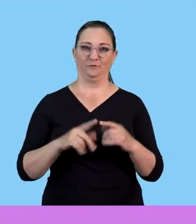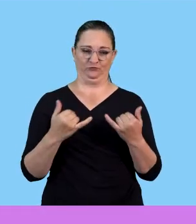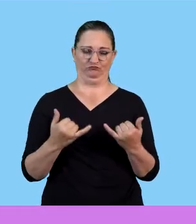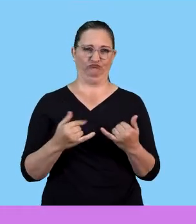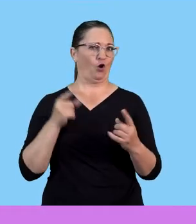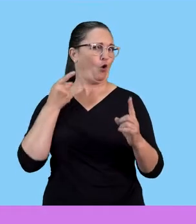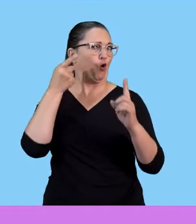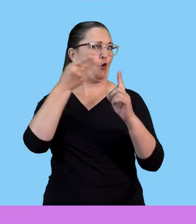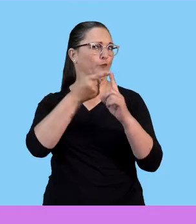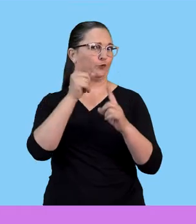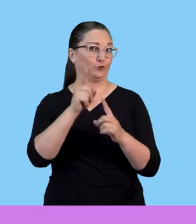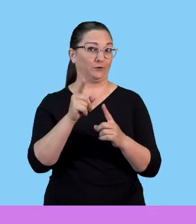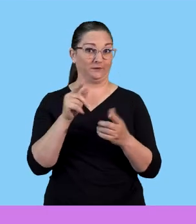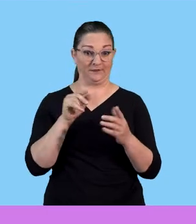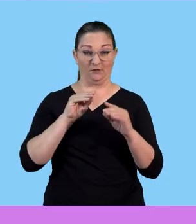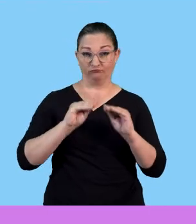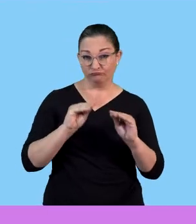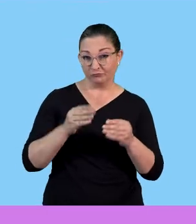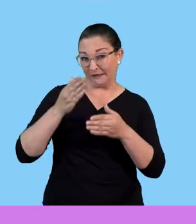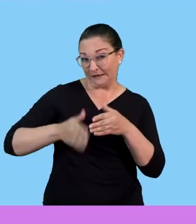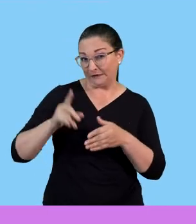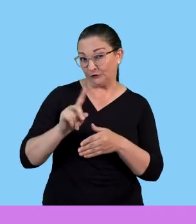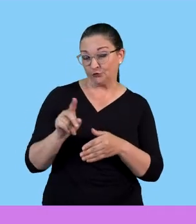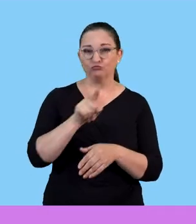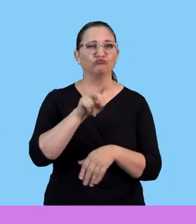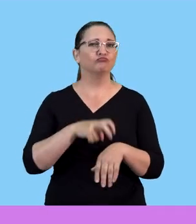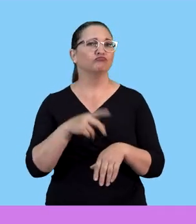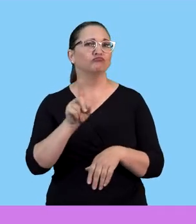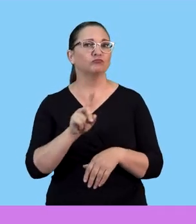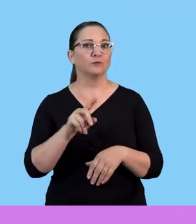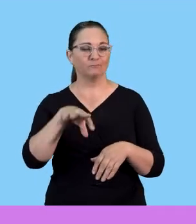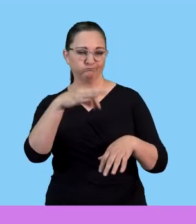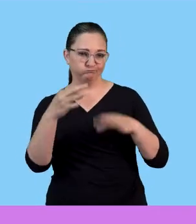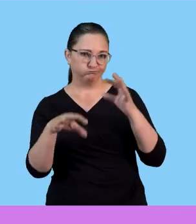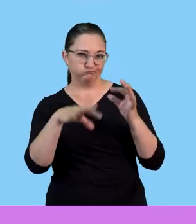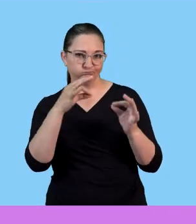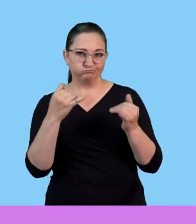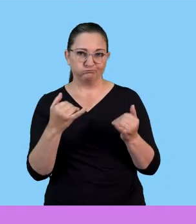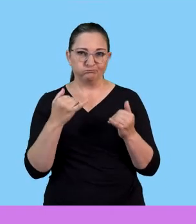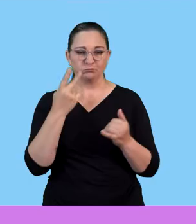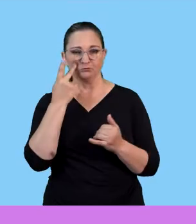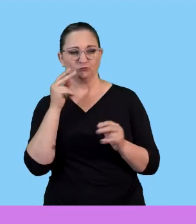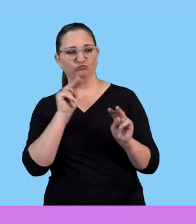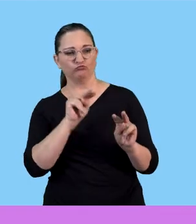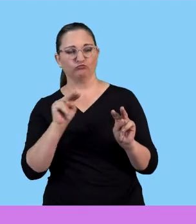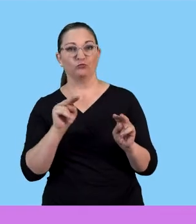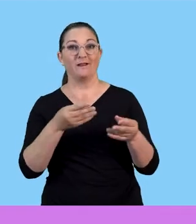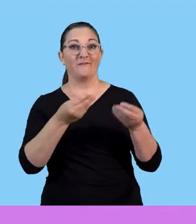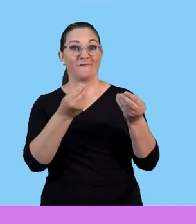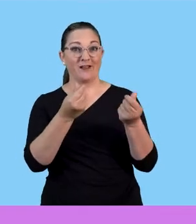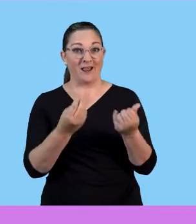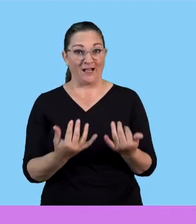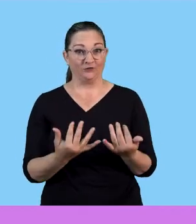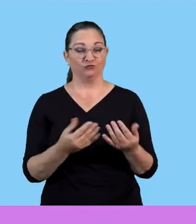The lesson objectives. At the end of this lesson, you should be able to analyze and interpret different